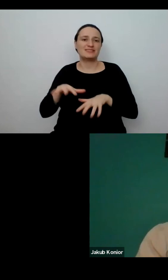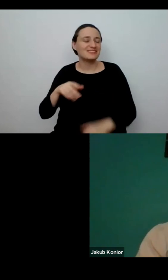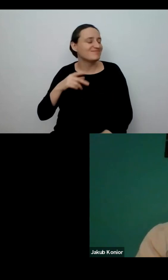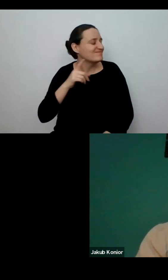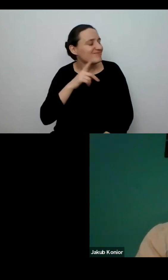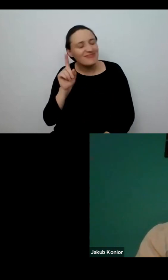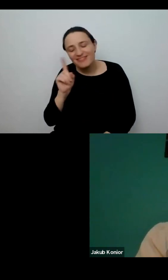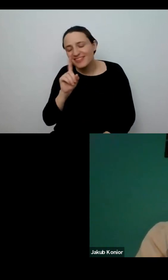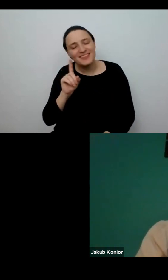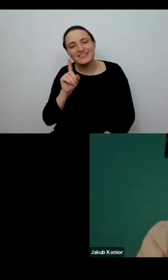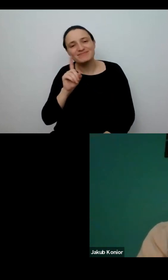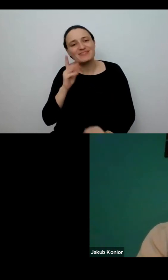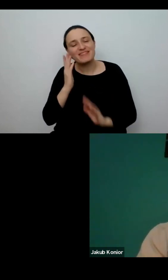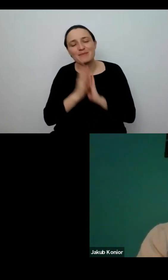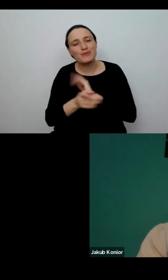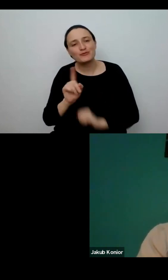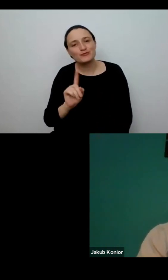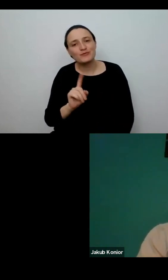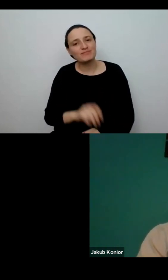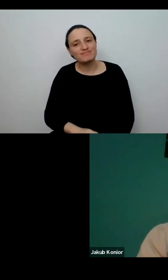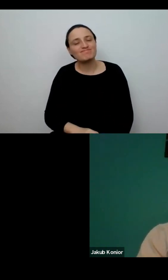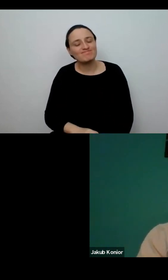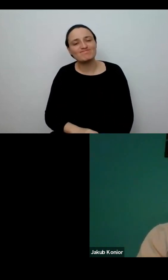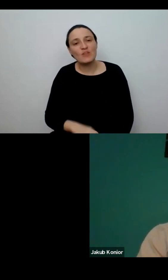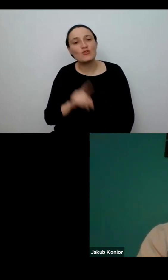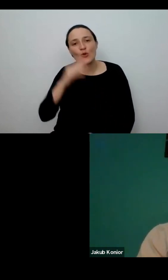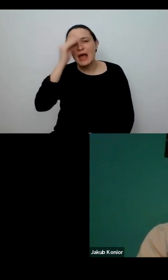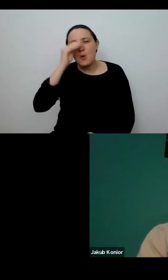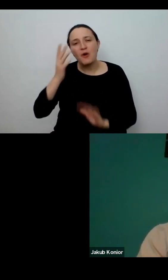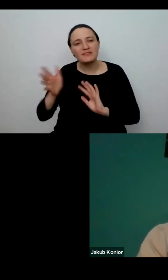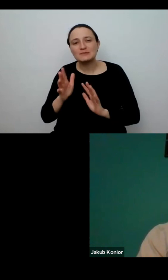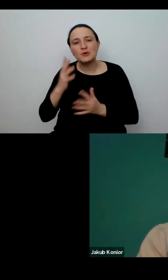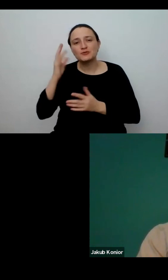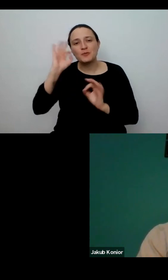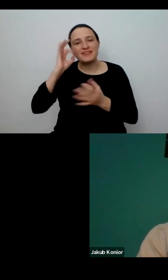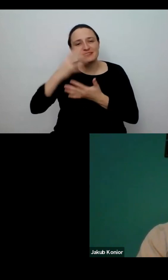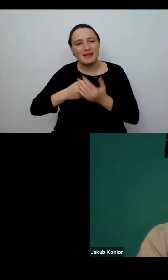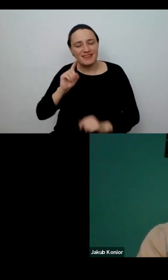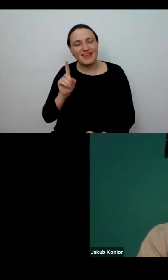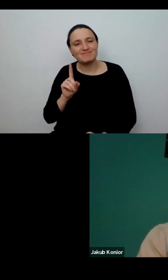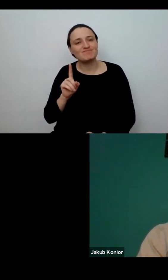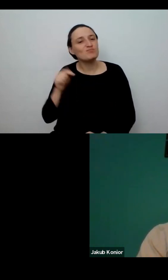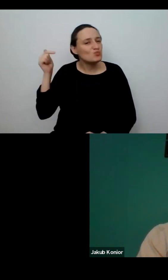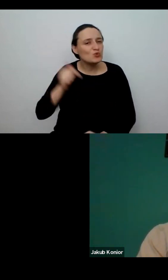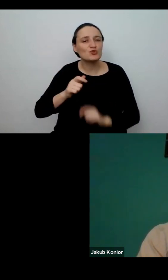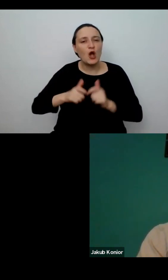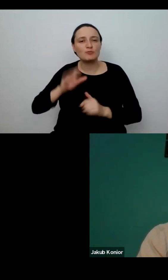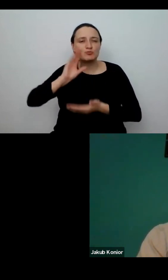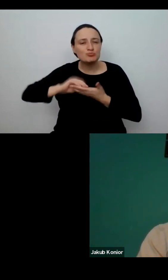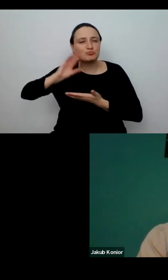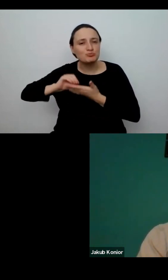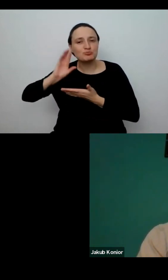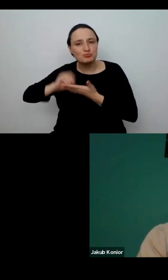is not science. You need to do a whole lot of measurements on this location to